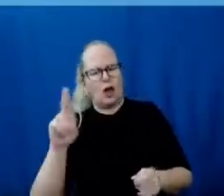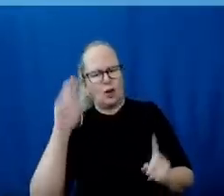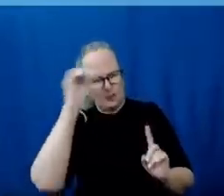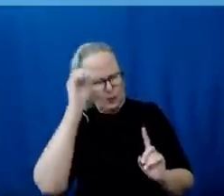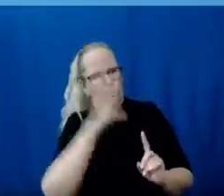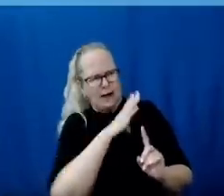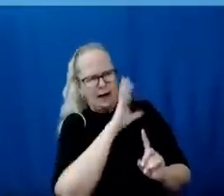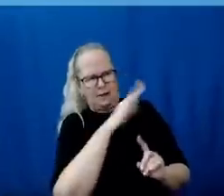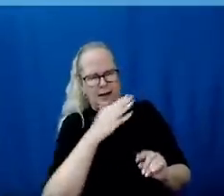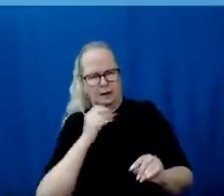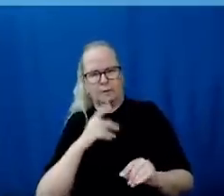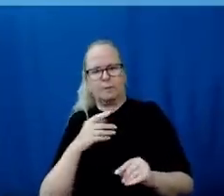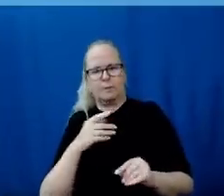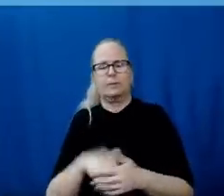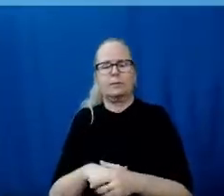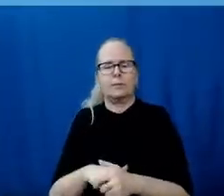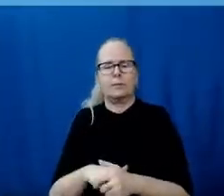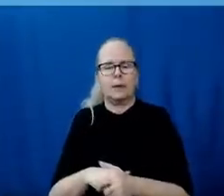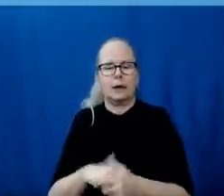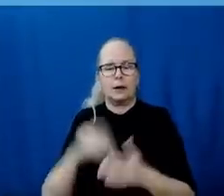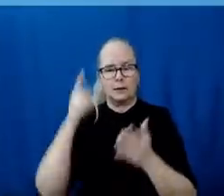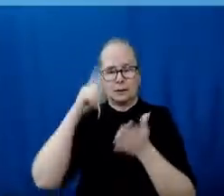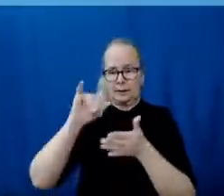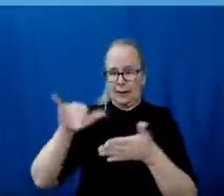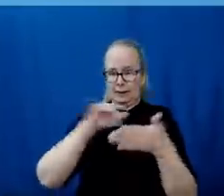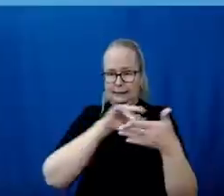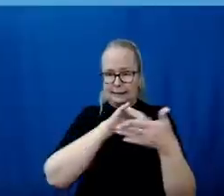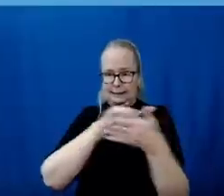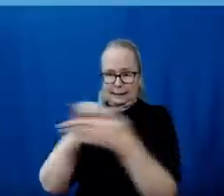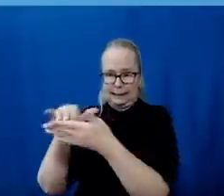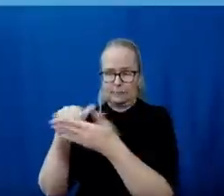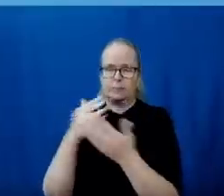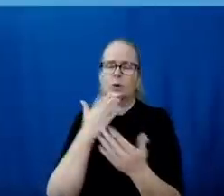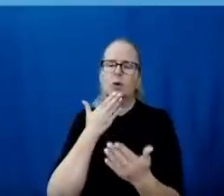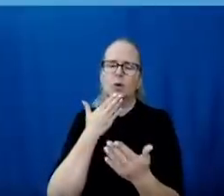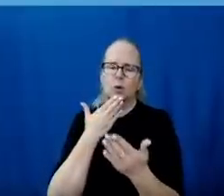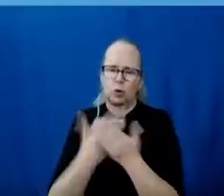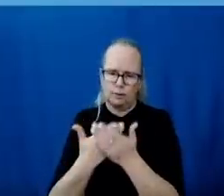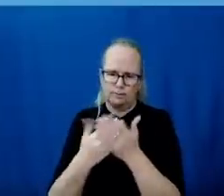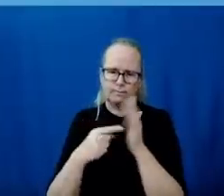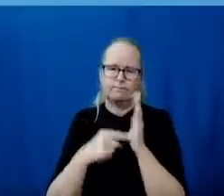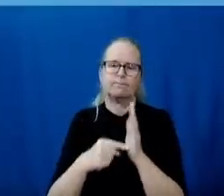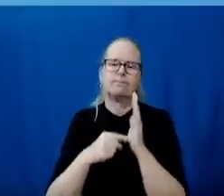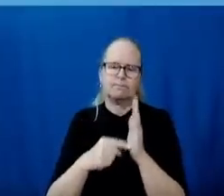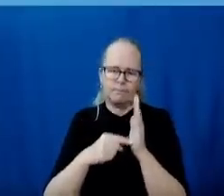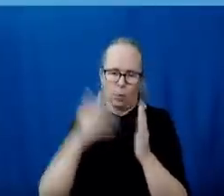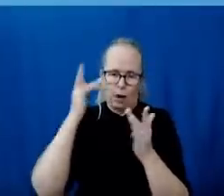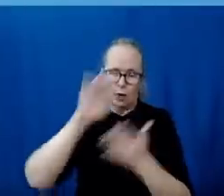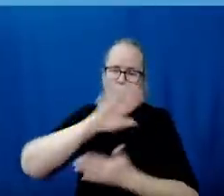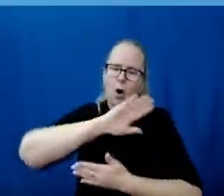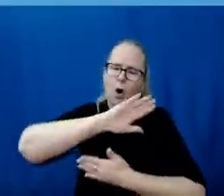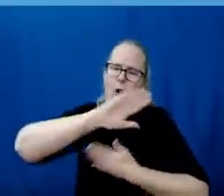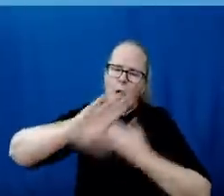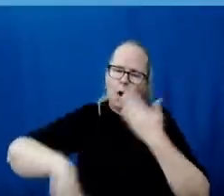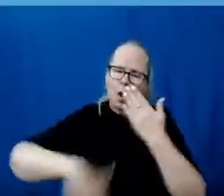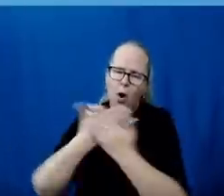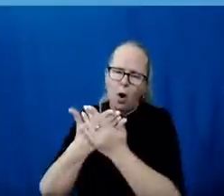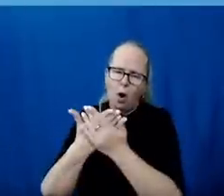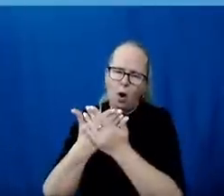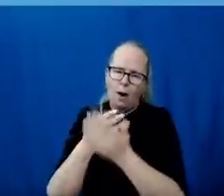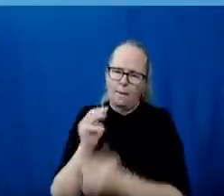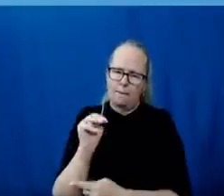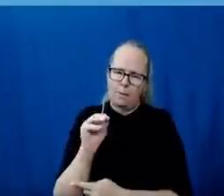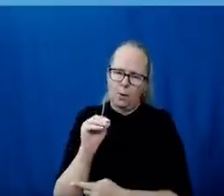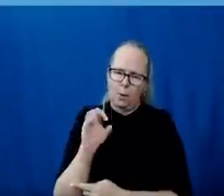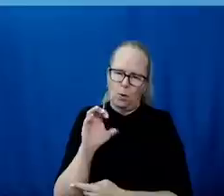Okay. So, you know, I think this study was a really good example of the